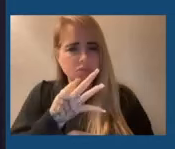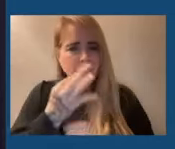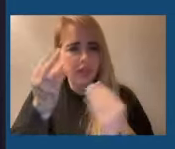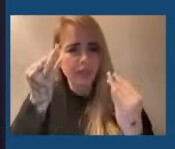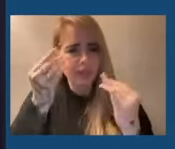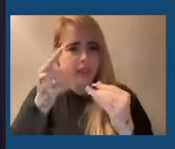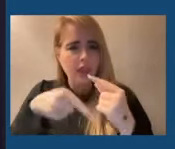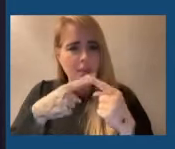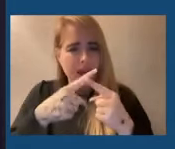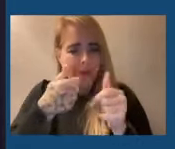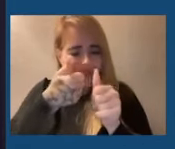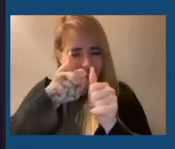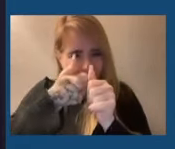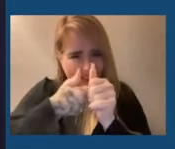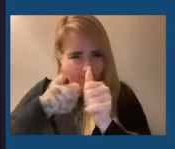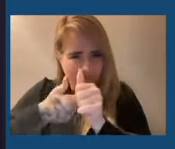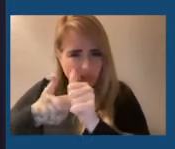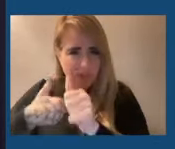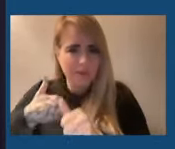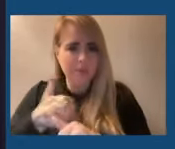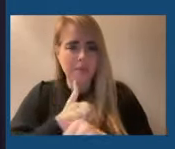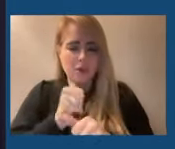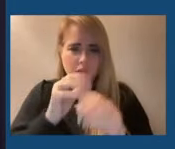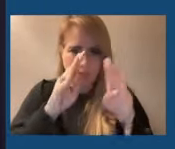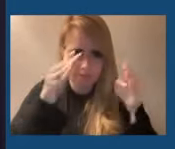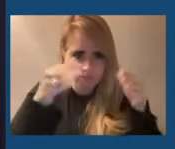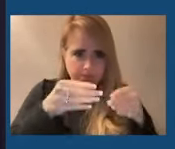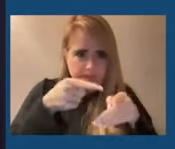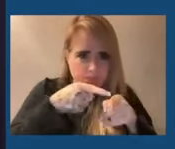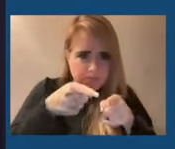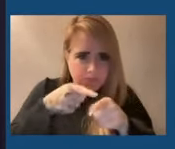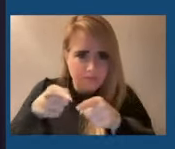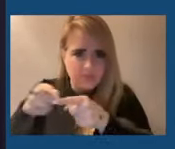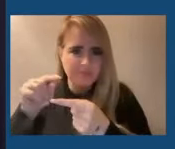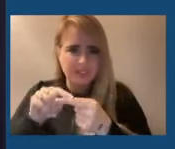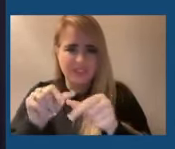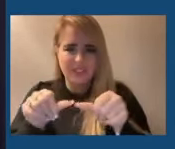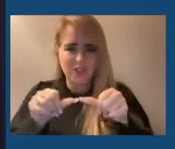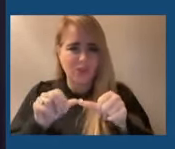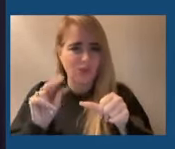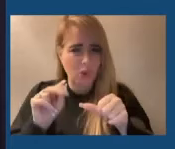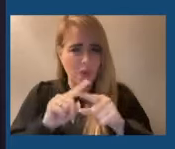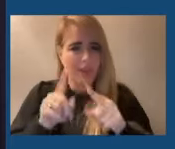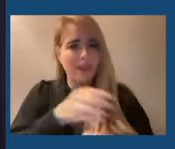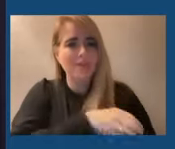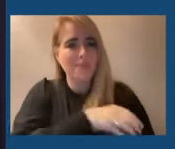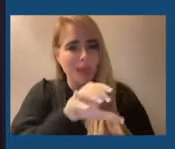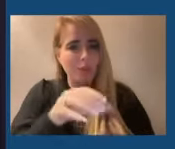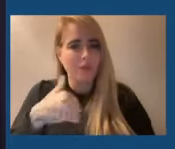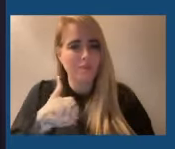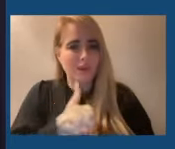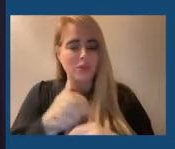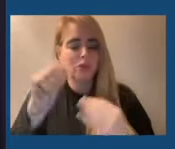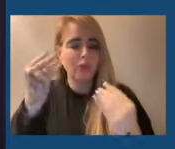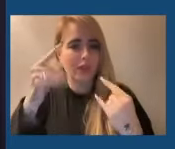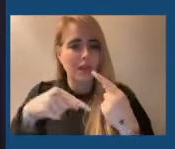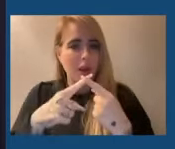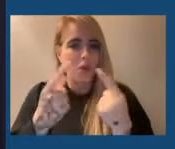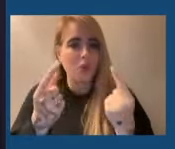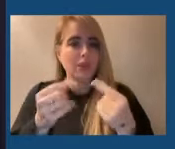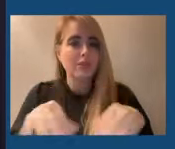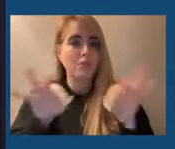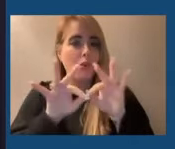just a focus on one area, but it's really a focus on empowering members to talk about what's important in our district. So I just want to thank our